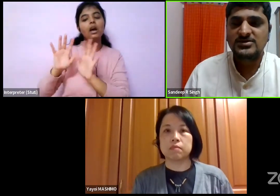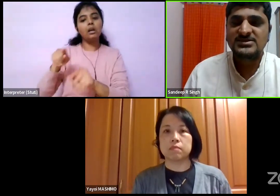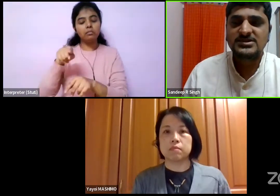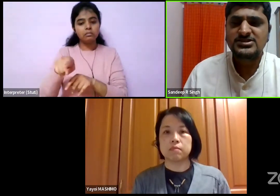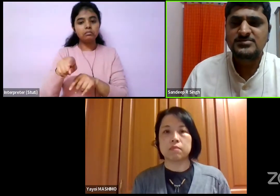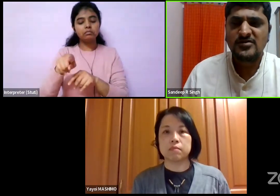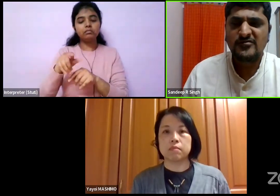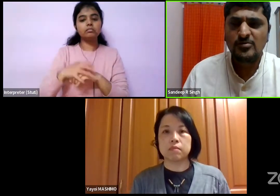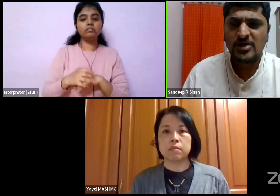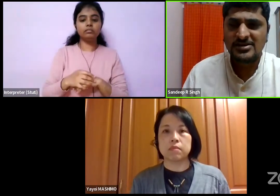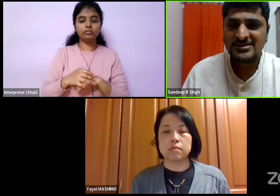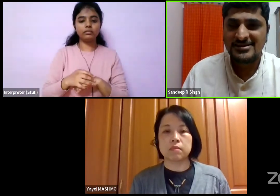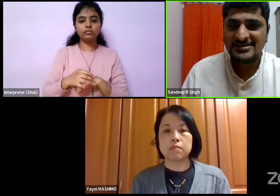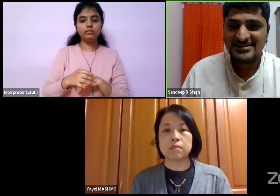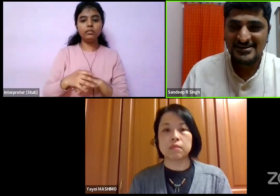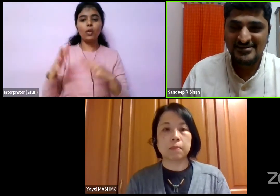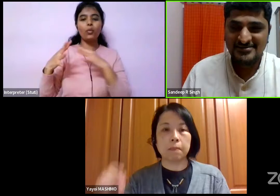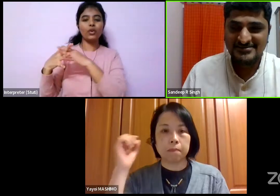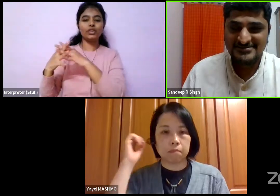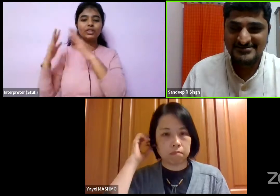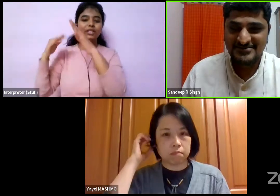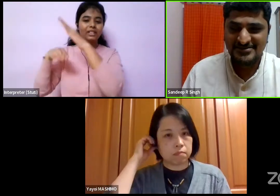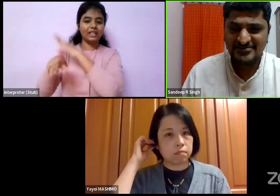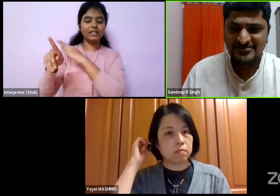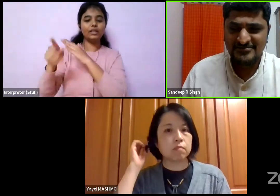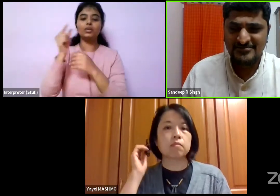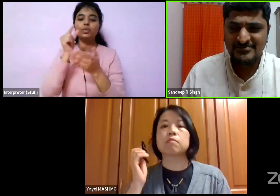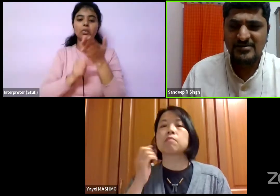Washington University. She's been a Fulbright